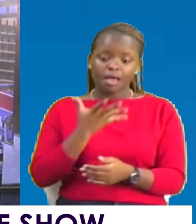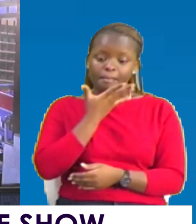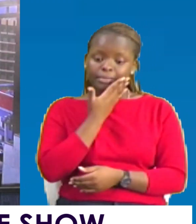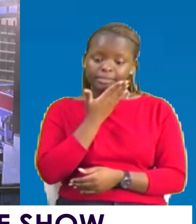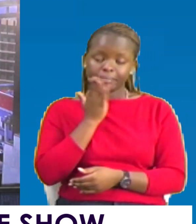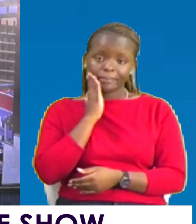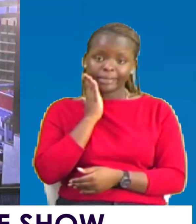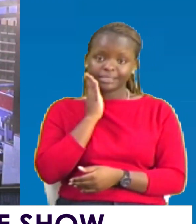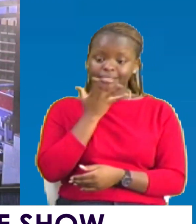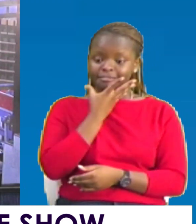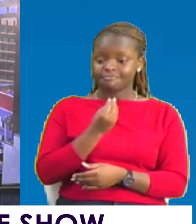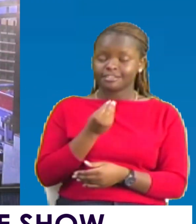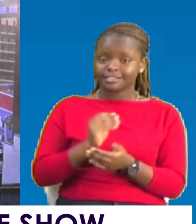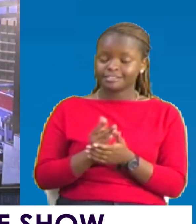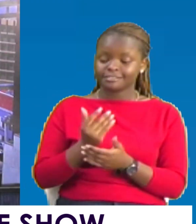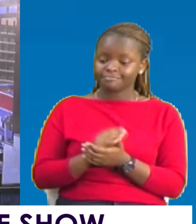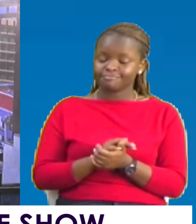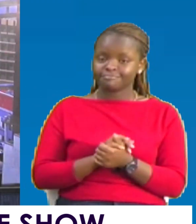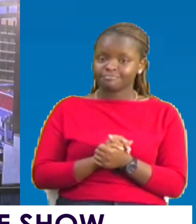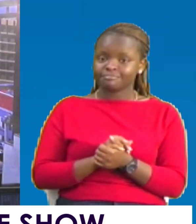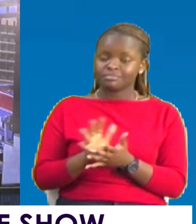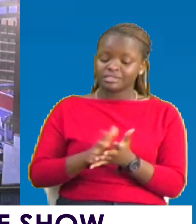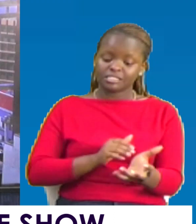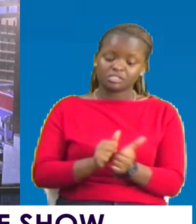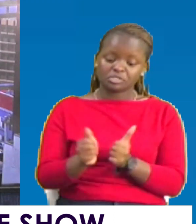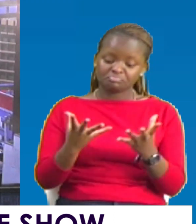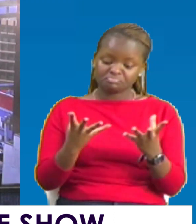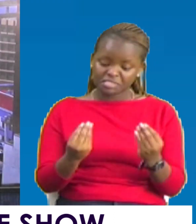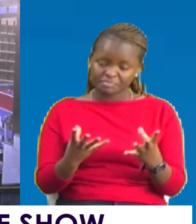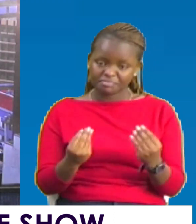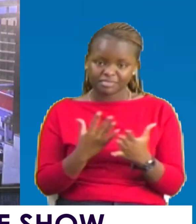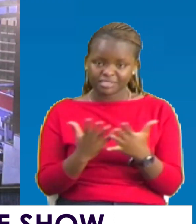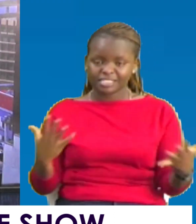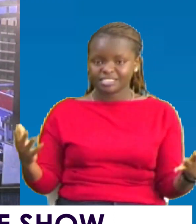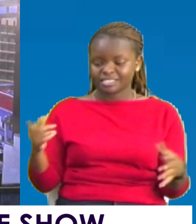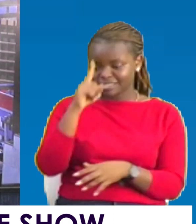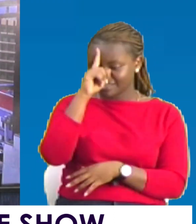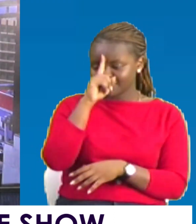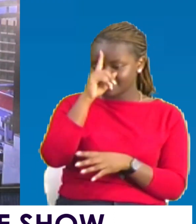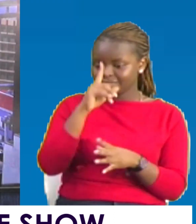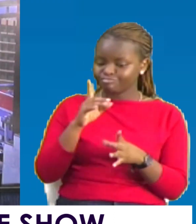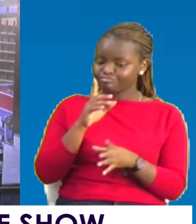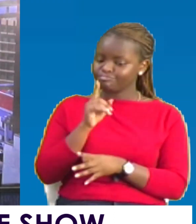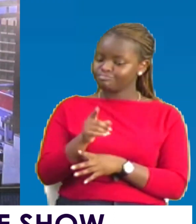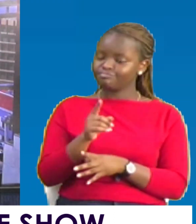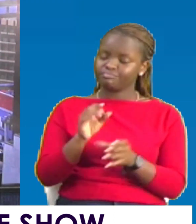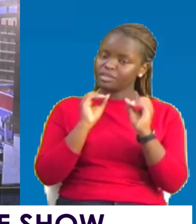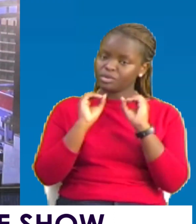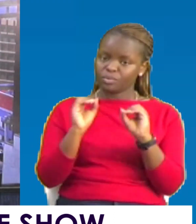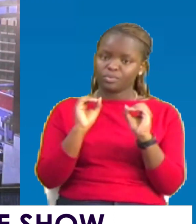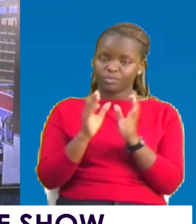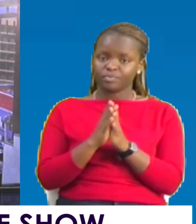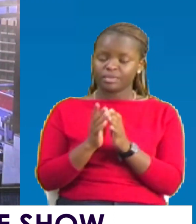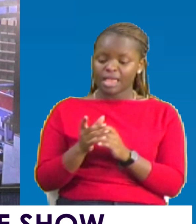your fathers, they were brought down by very simple things that they never took seriously. There are tears